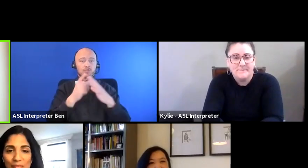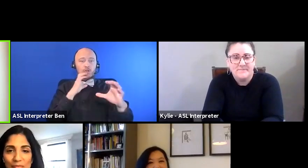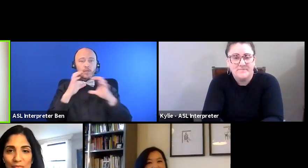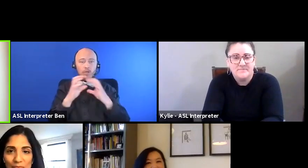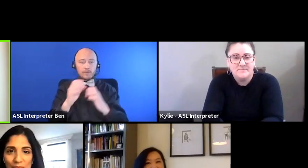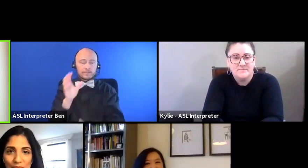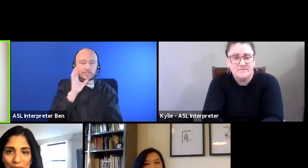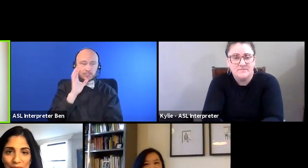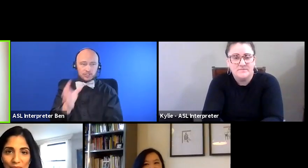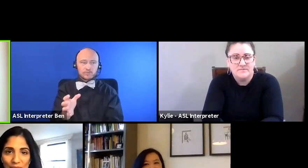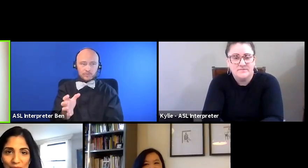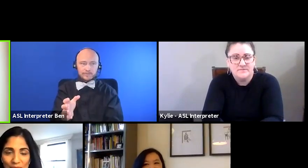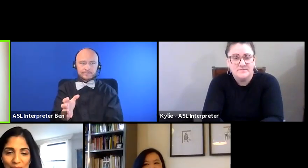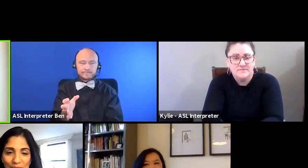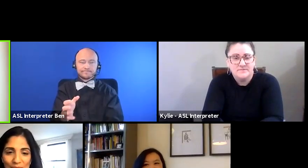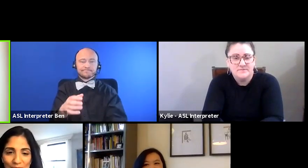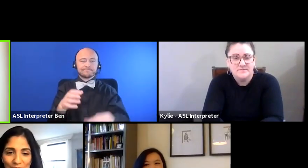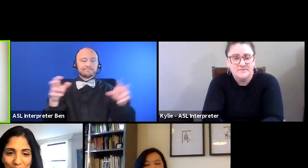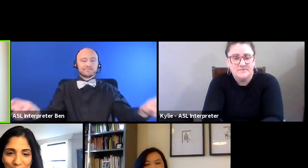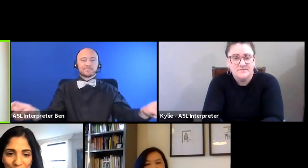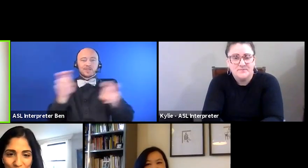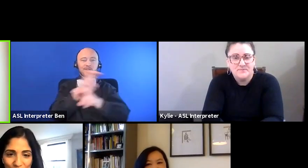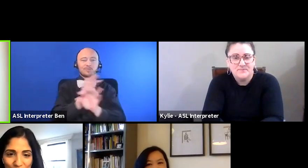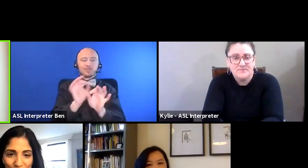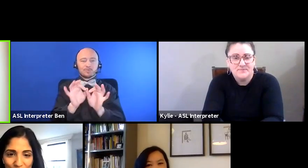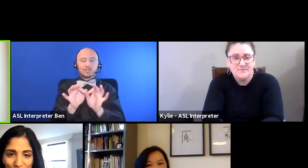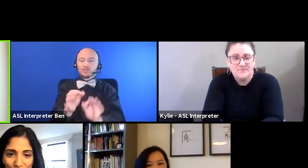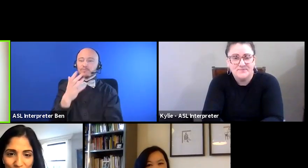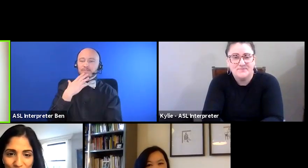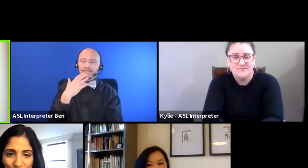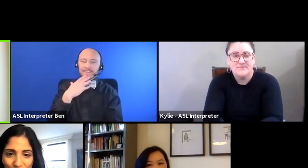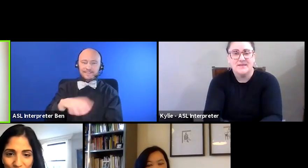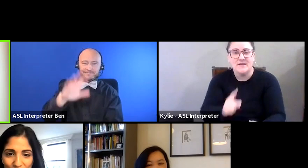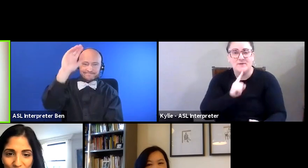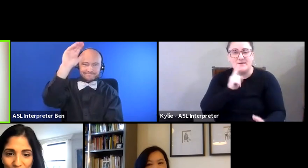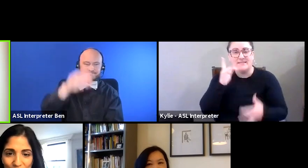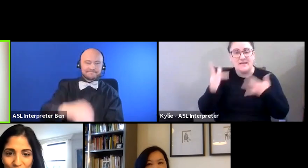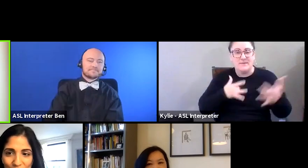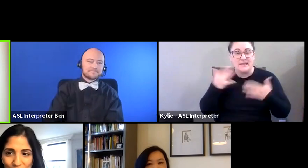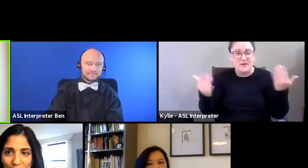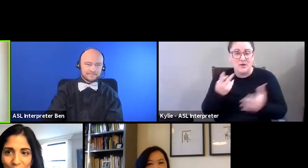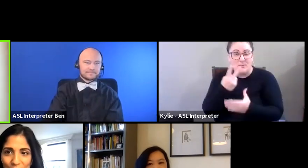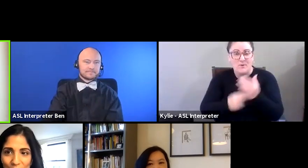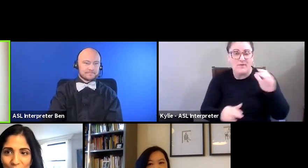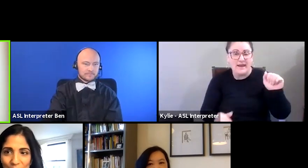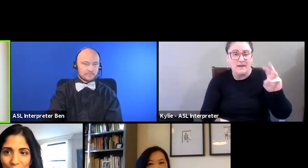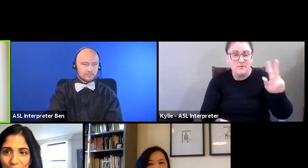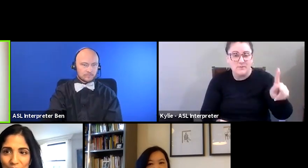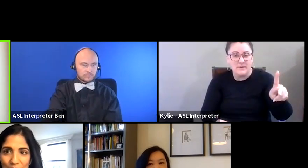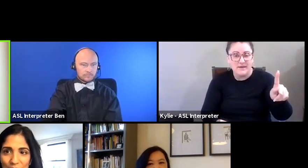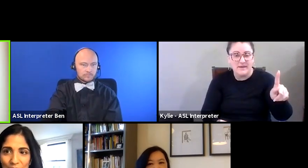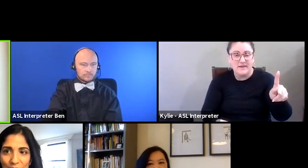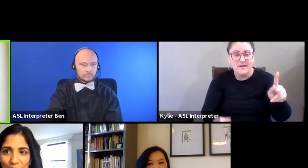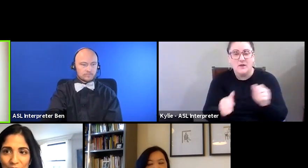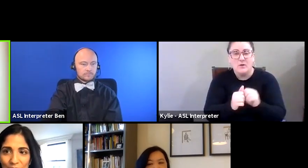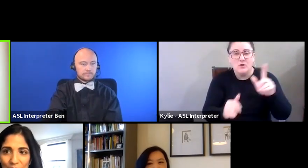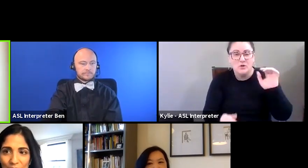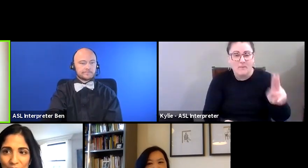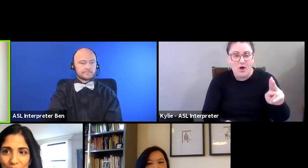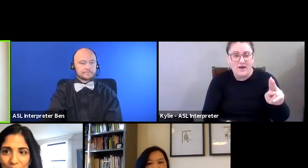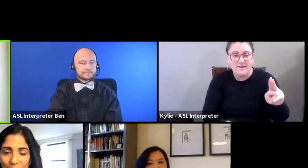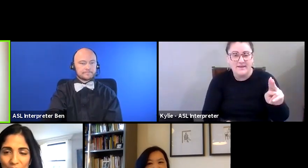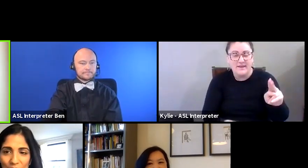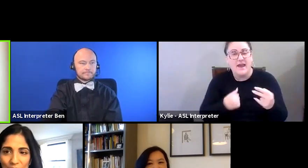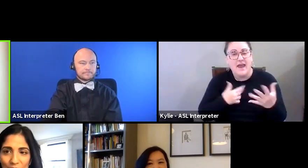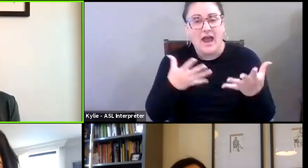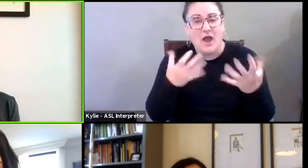conversation. Hi, I'm really excited to be with you both here at AWP with Kundiman. And I